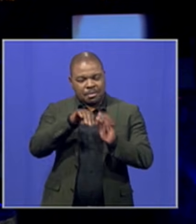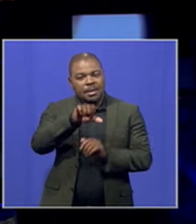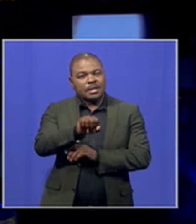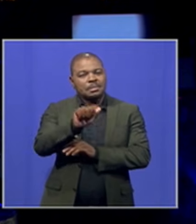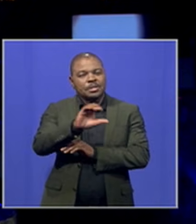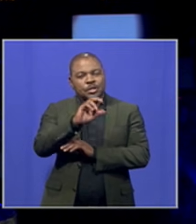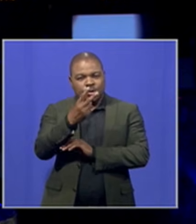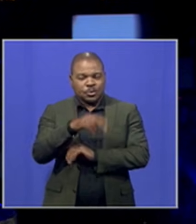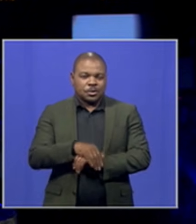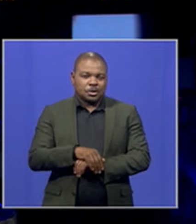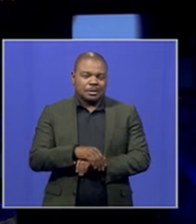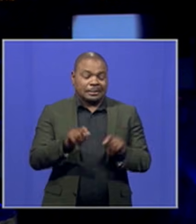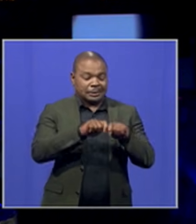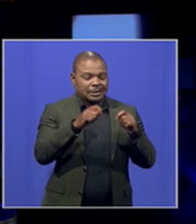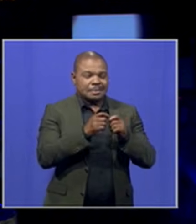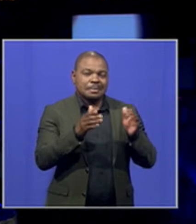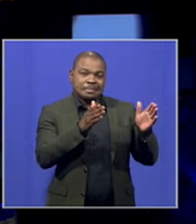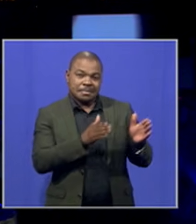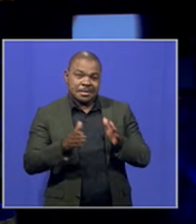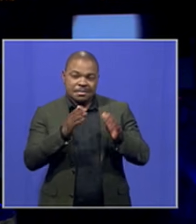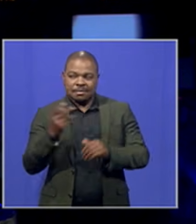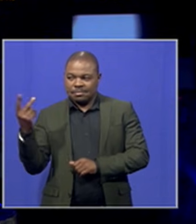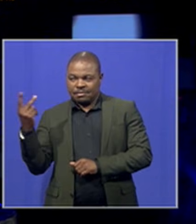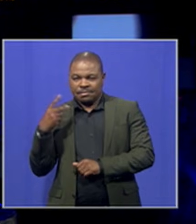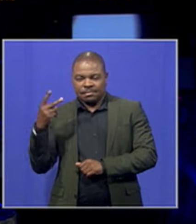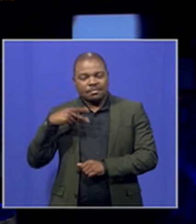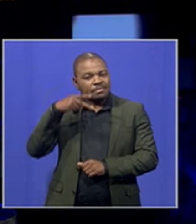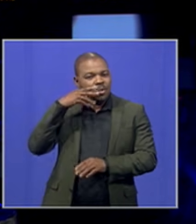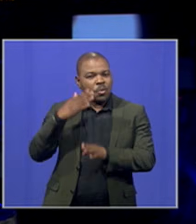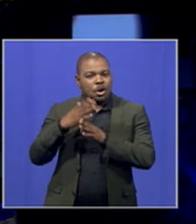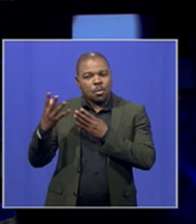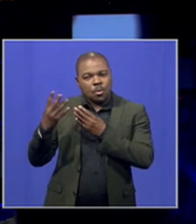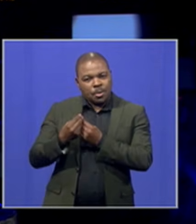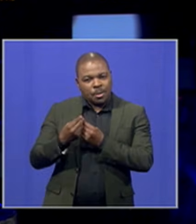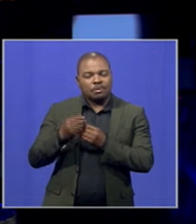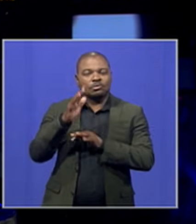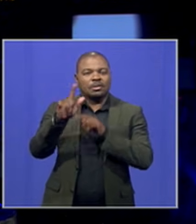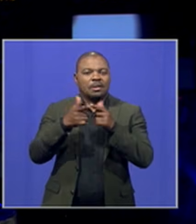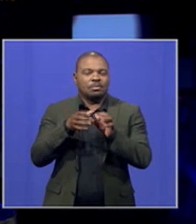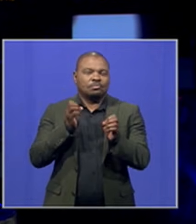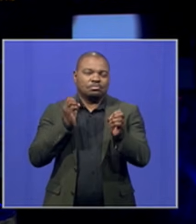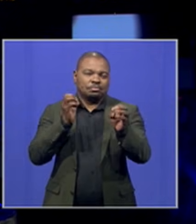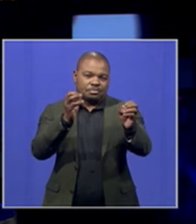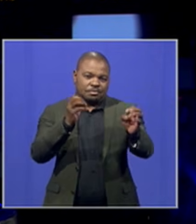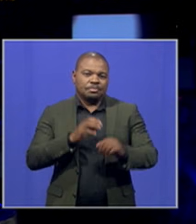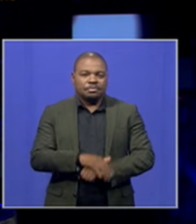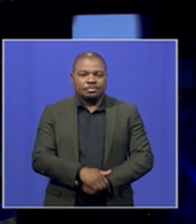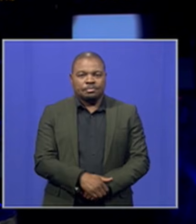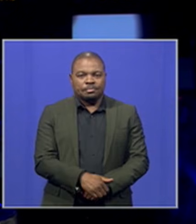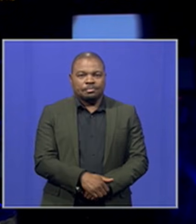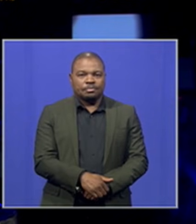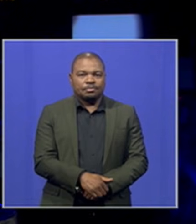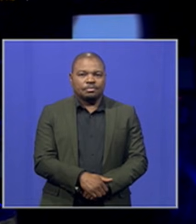di hlophisitse ka jeno mme ke tla sebetsa ha mmoho le Agustine Letlalo mo teng a tla oneletsa tsona ka puo ya matsoho.